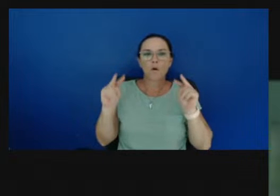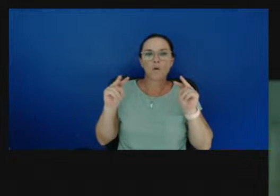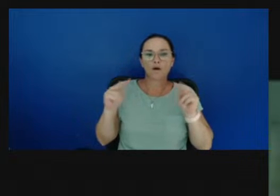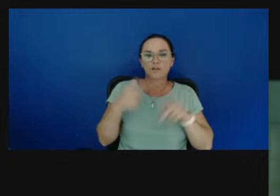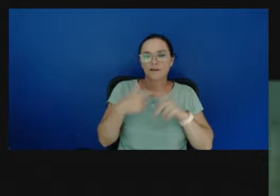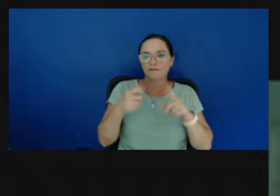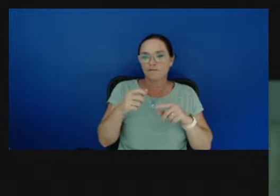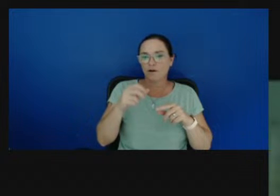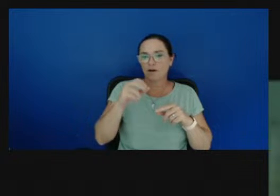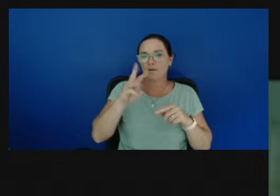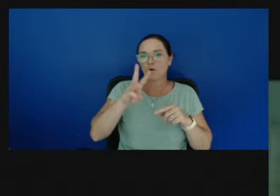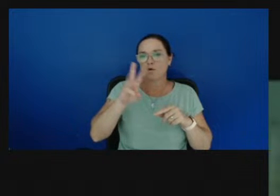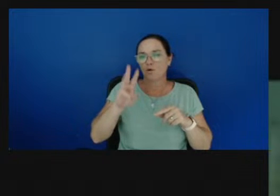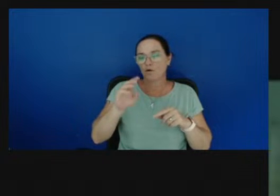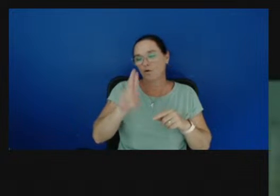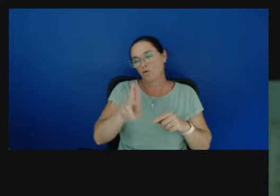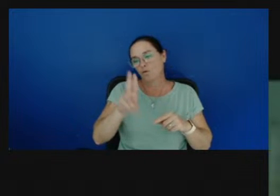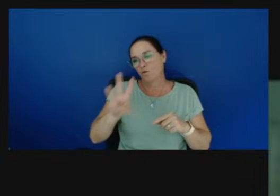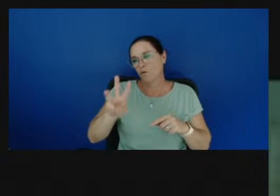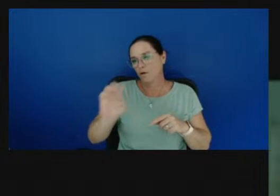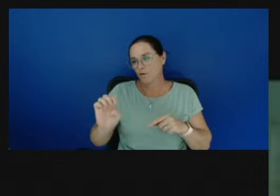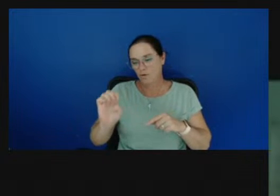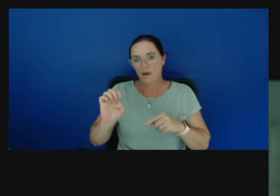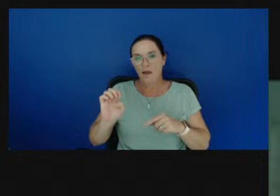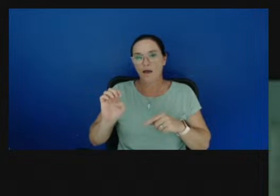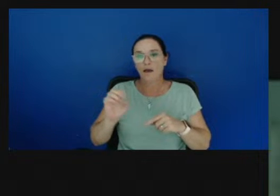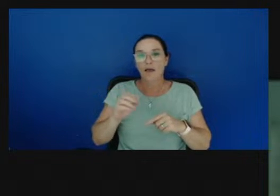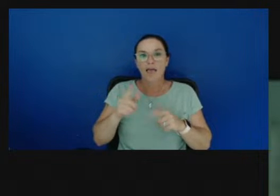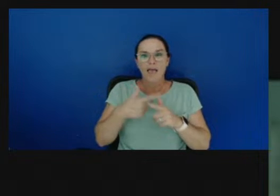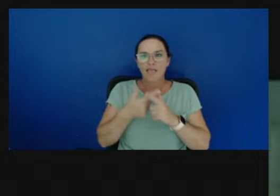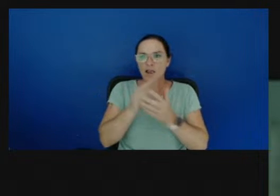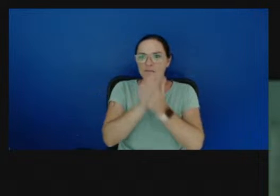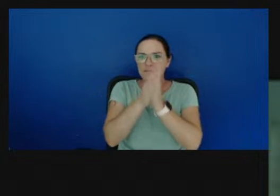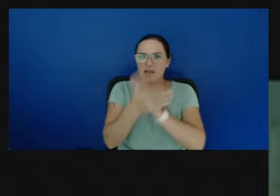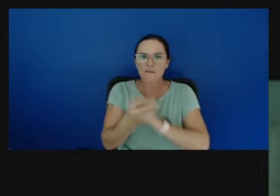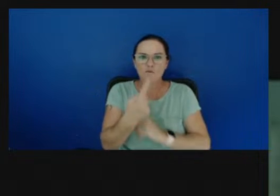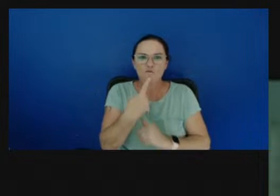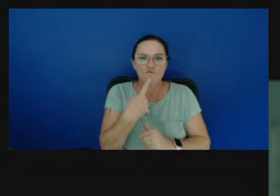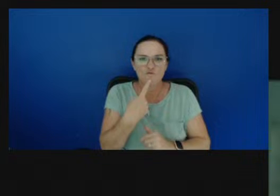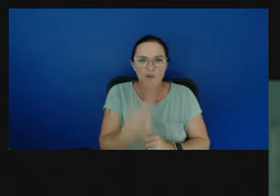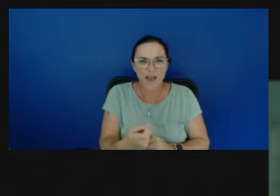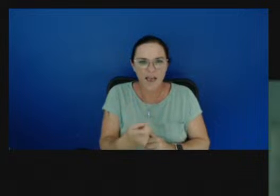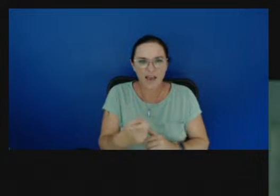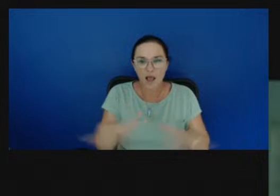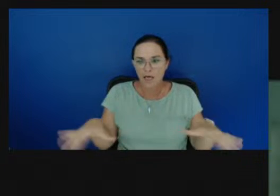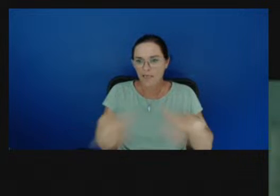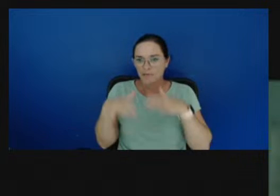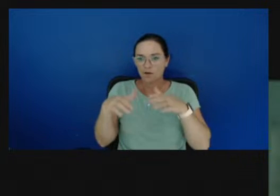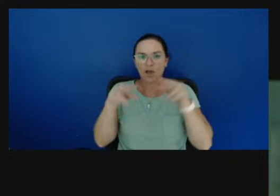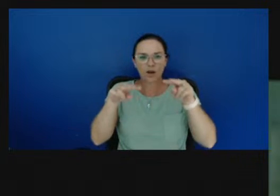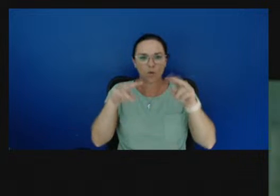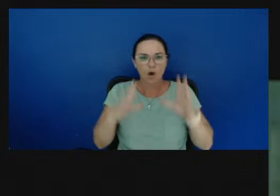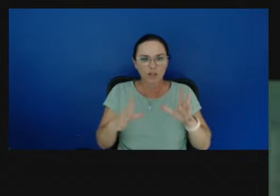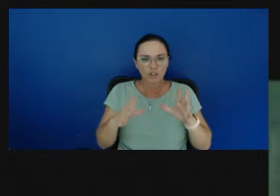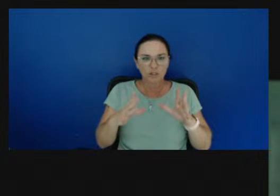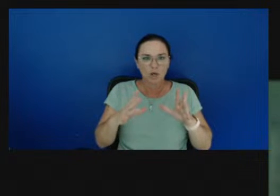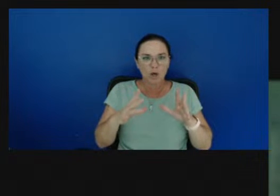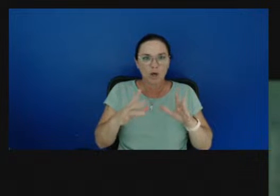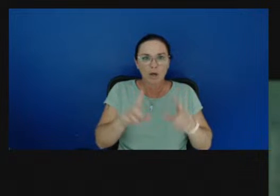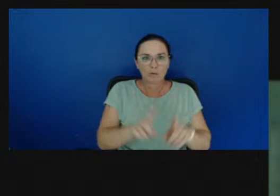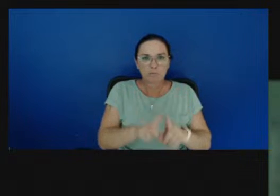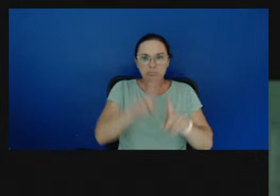Bluff. Suddenly, the entire crater turned a livid red. The volcano watchers soon beat a hasty retreat from the